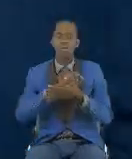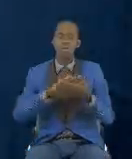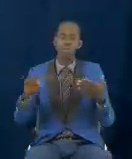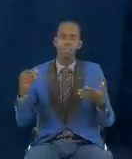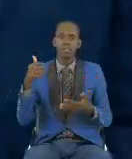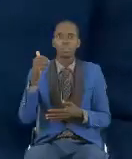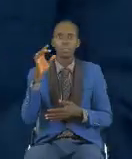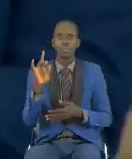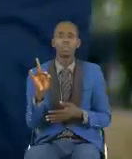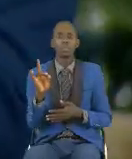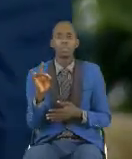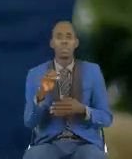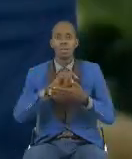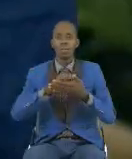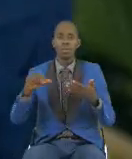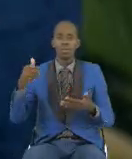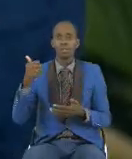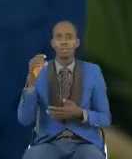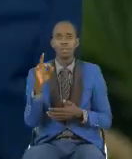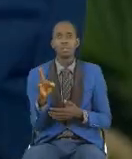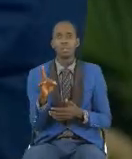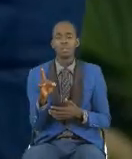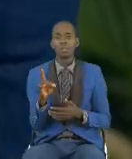In verse 18, for I